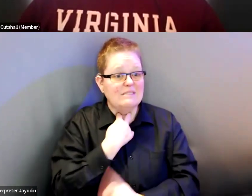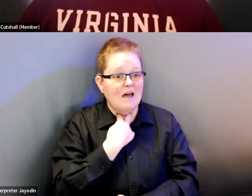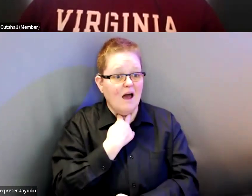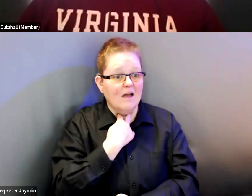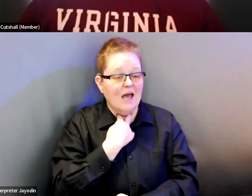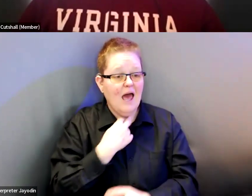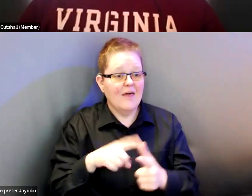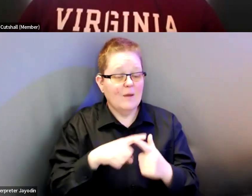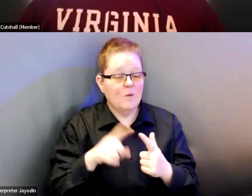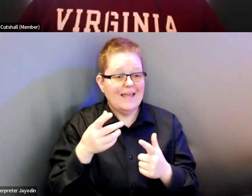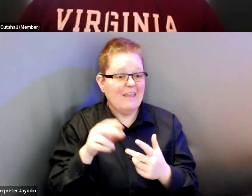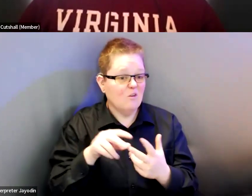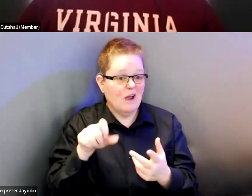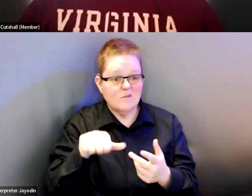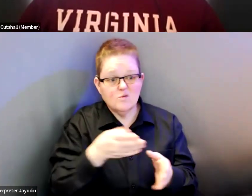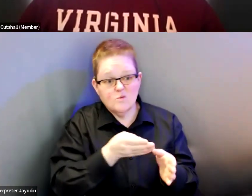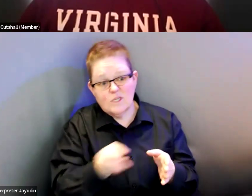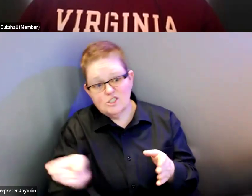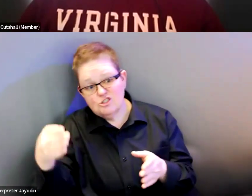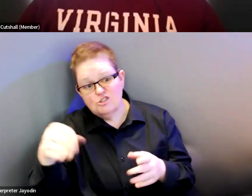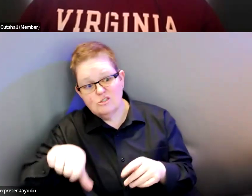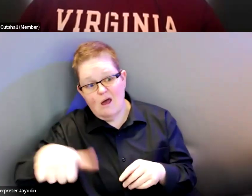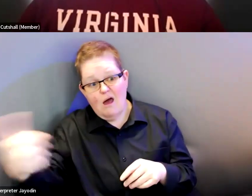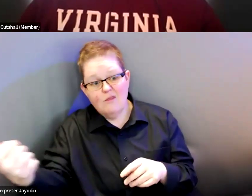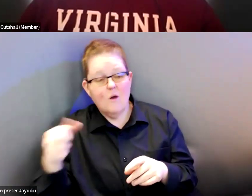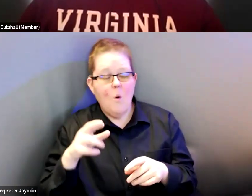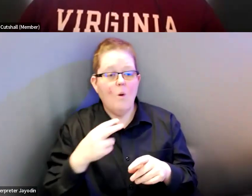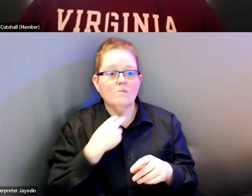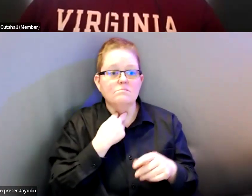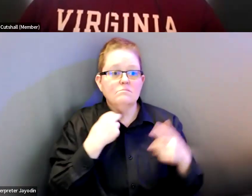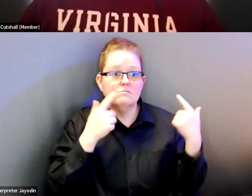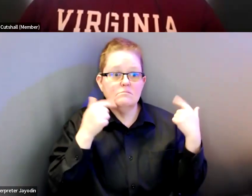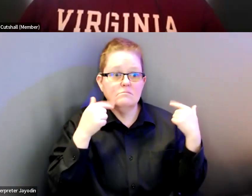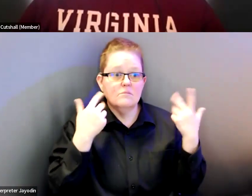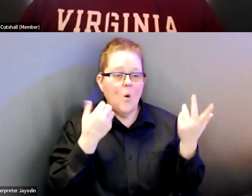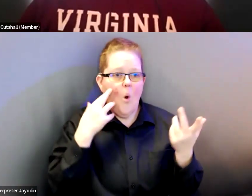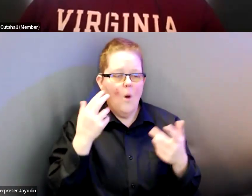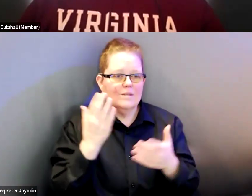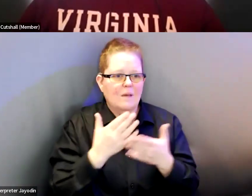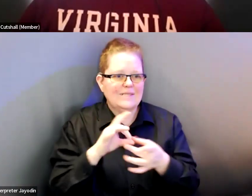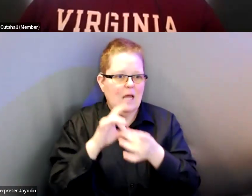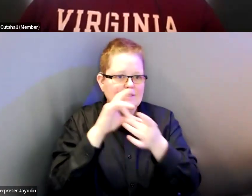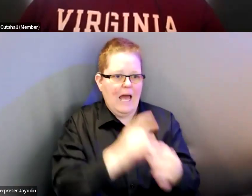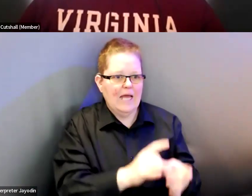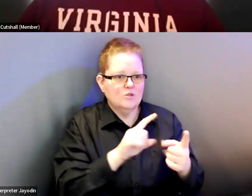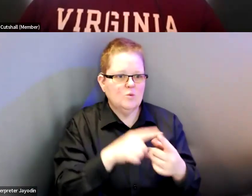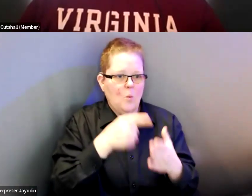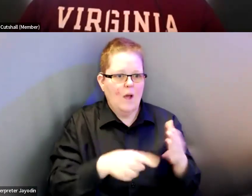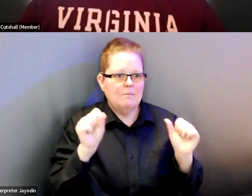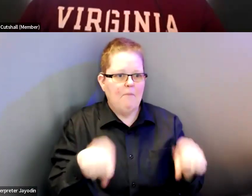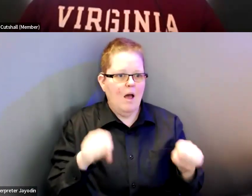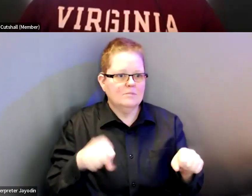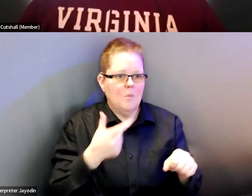and do something else, or we're going to put out something that is not tied to what is actually possible, because we won't be able